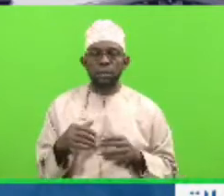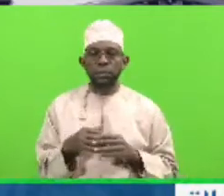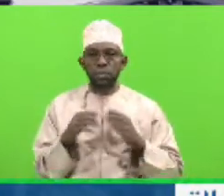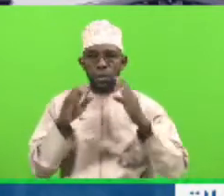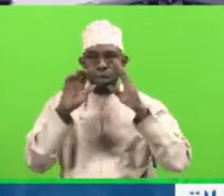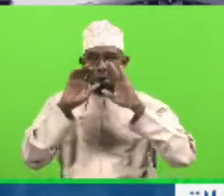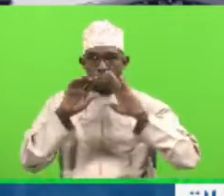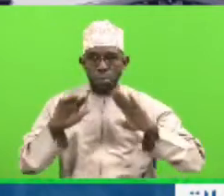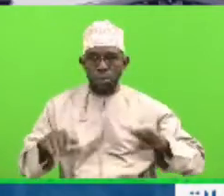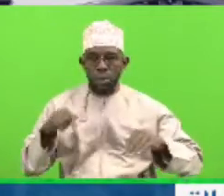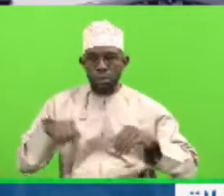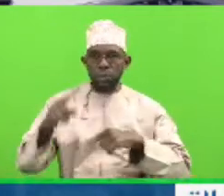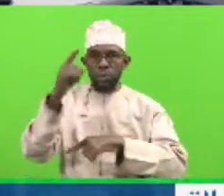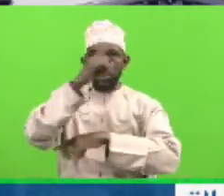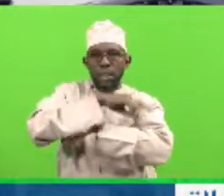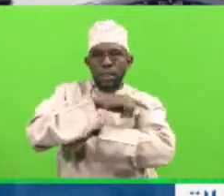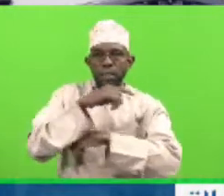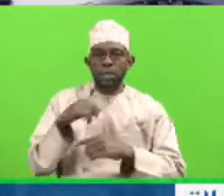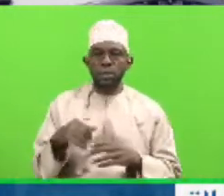Muslims today,